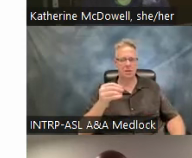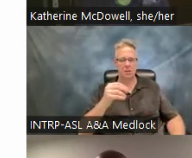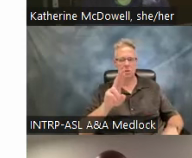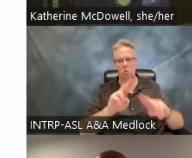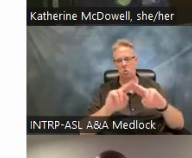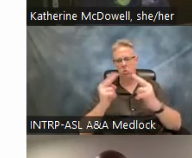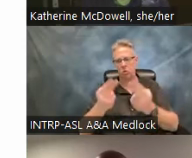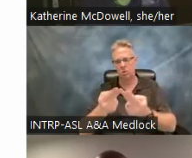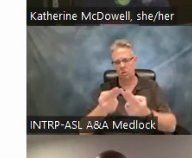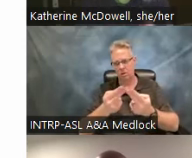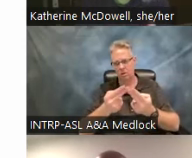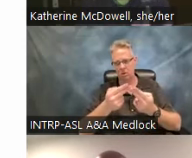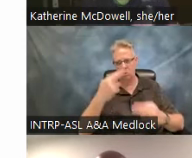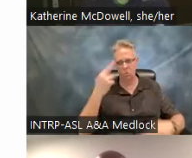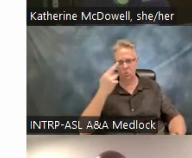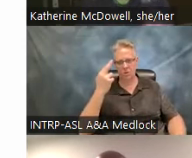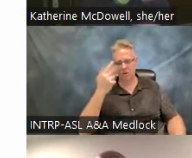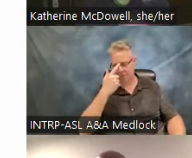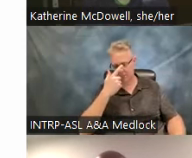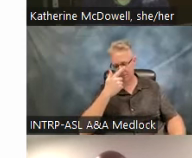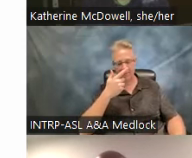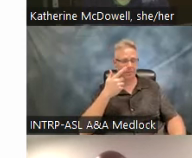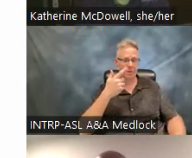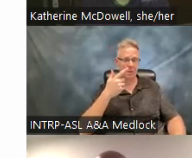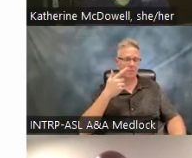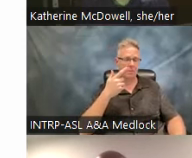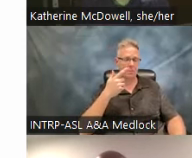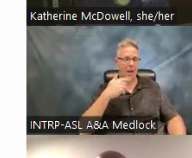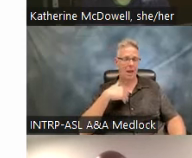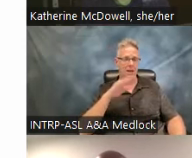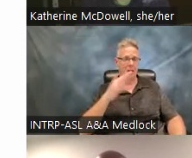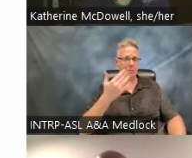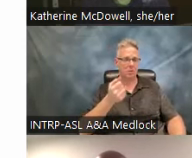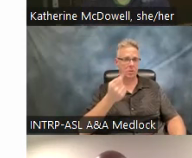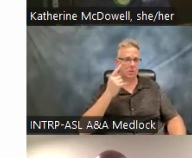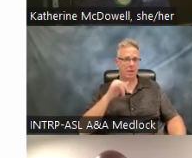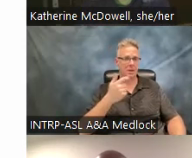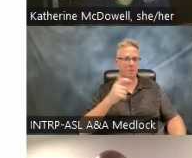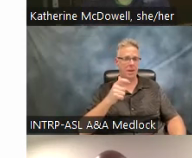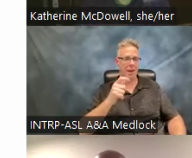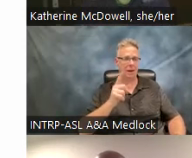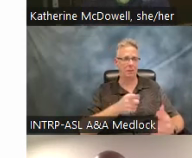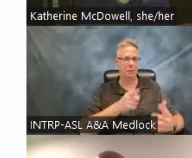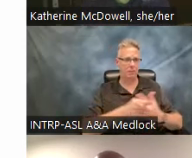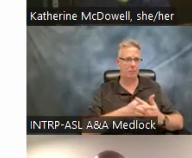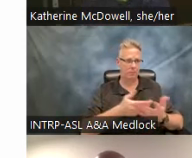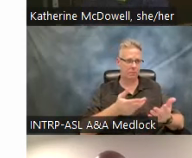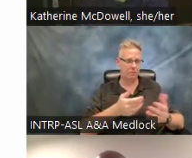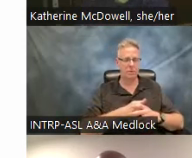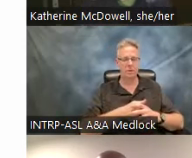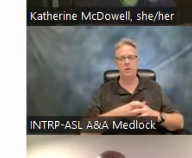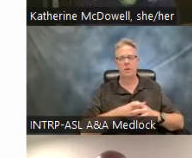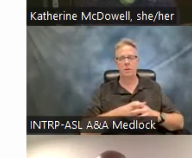union, because I guess I've just come to understand that this is the big sticking point, or one of them. So I